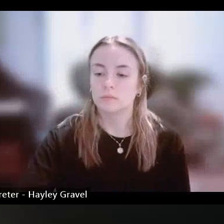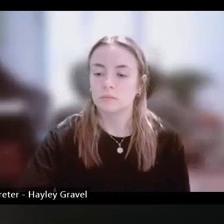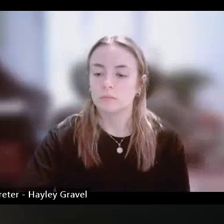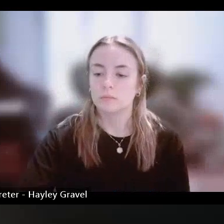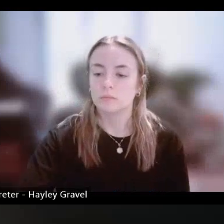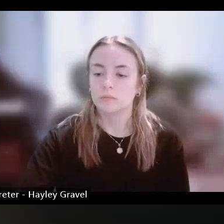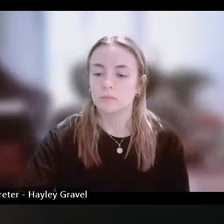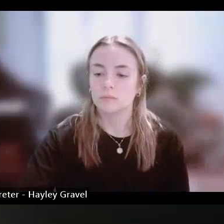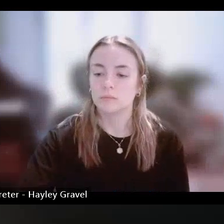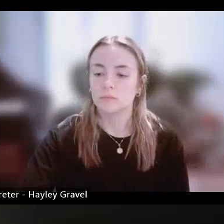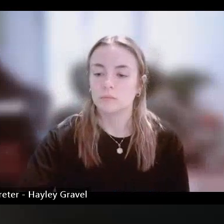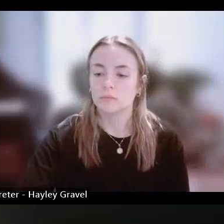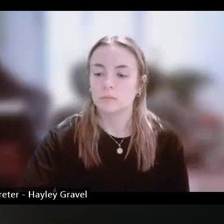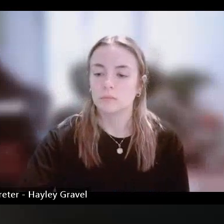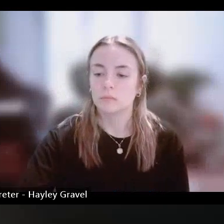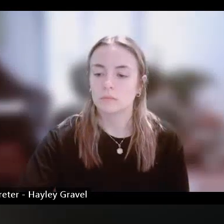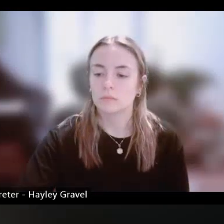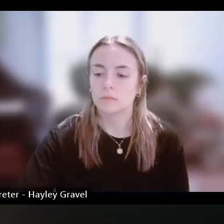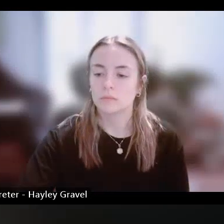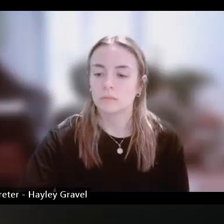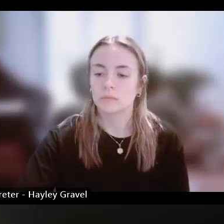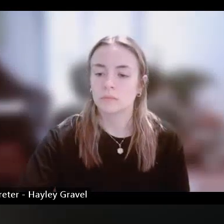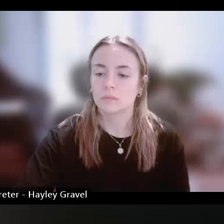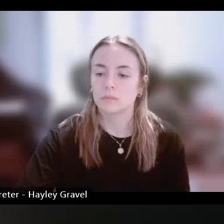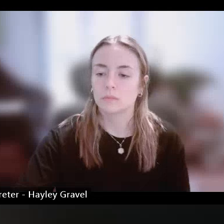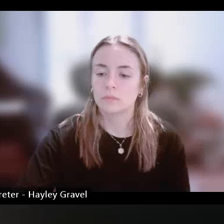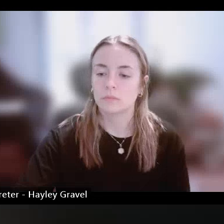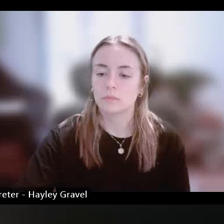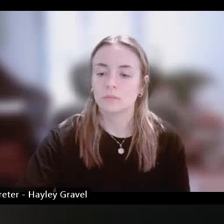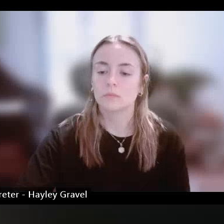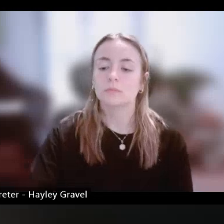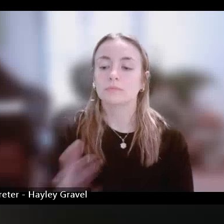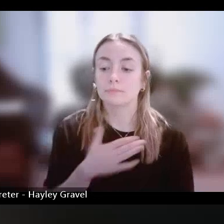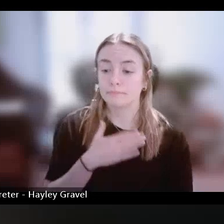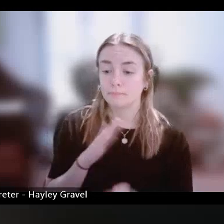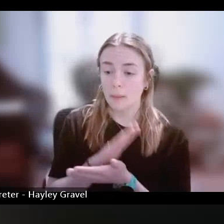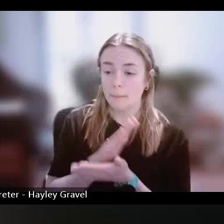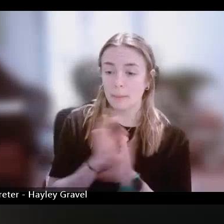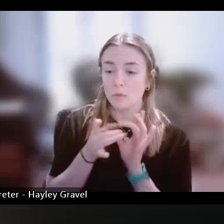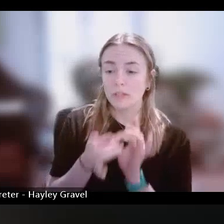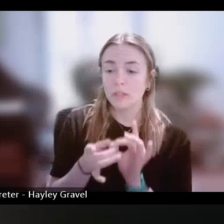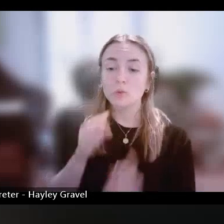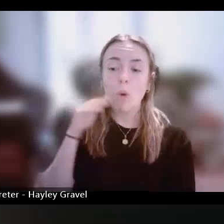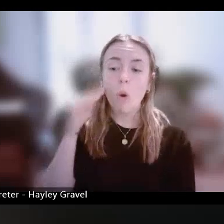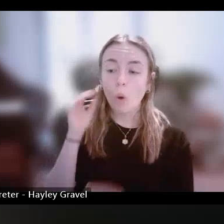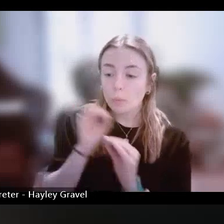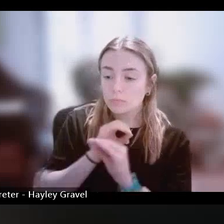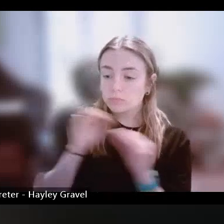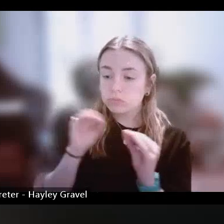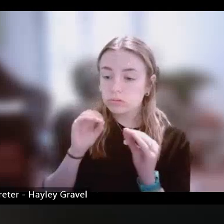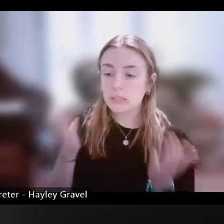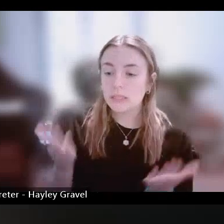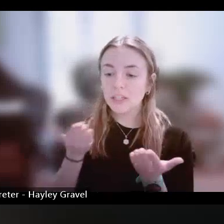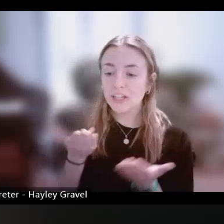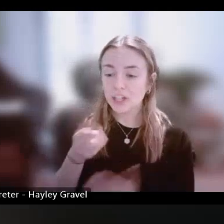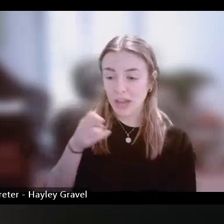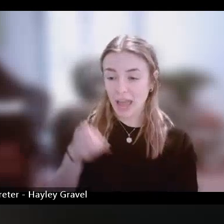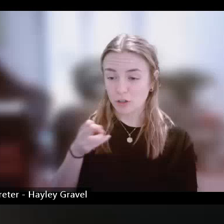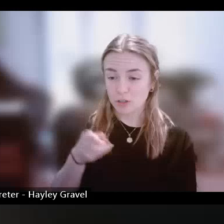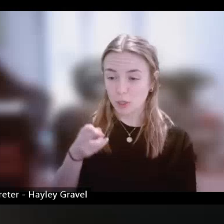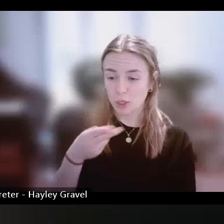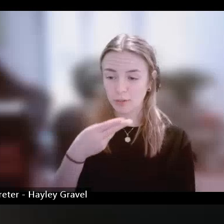me. But so mine was I did mine on homelessness in Harrisburg. So my argument would